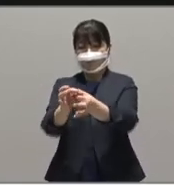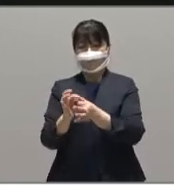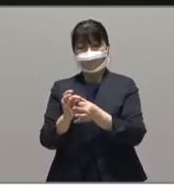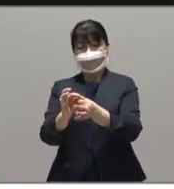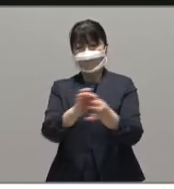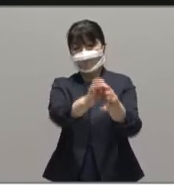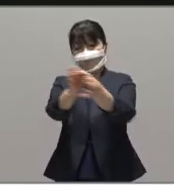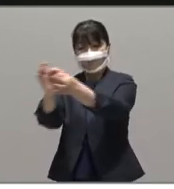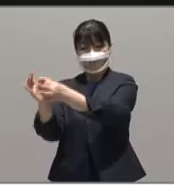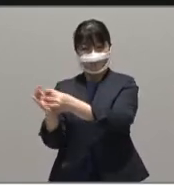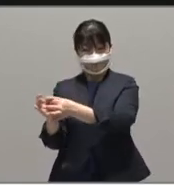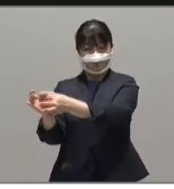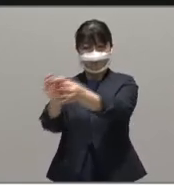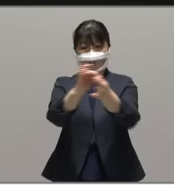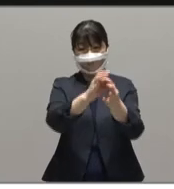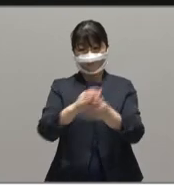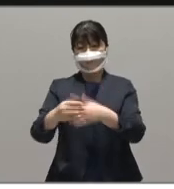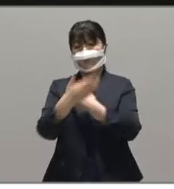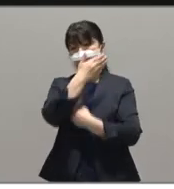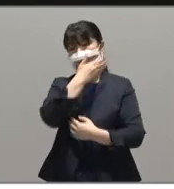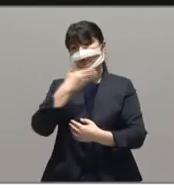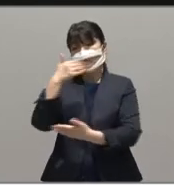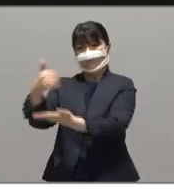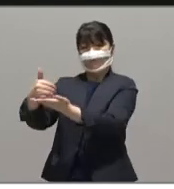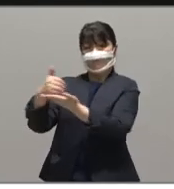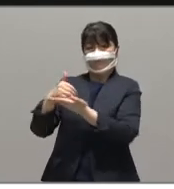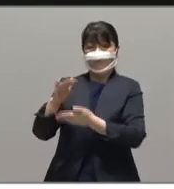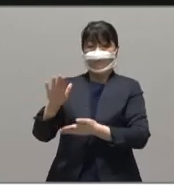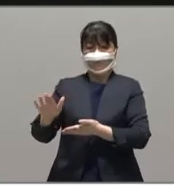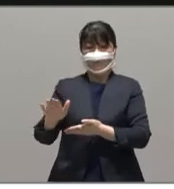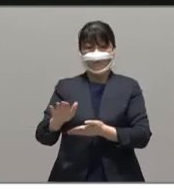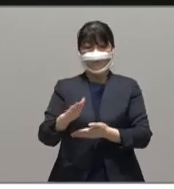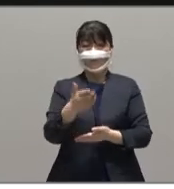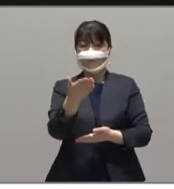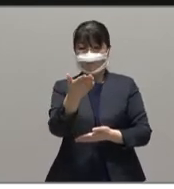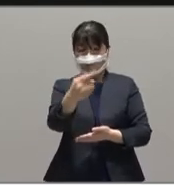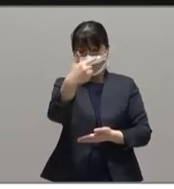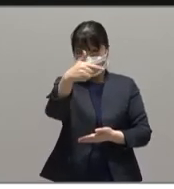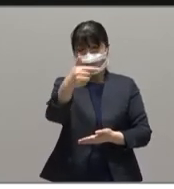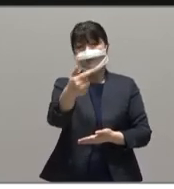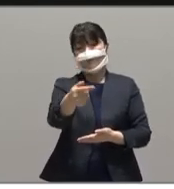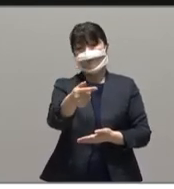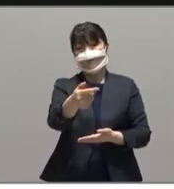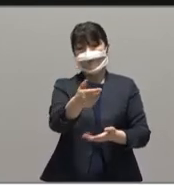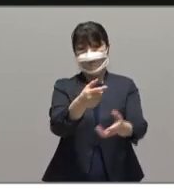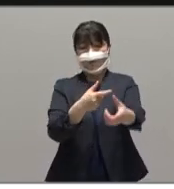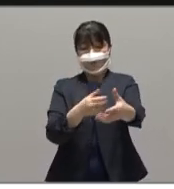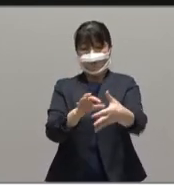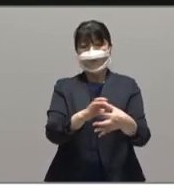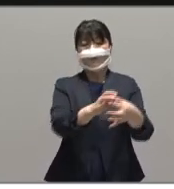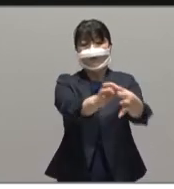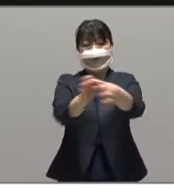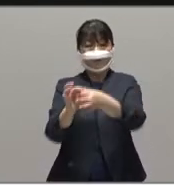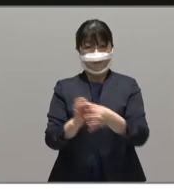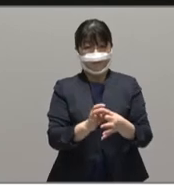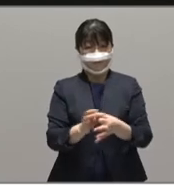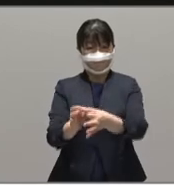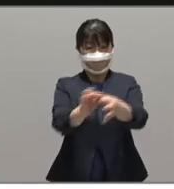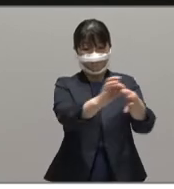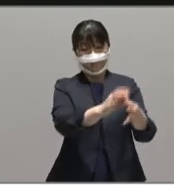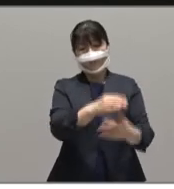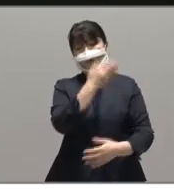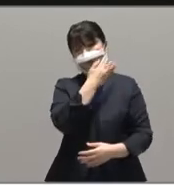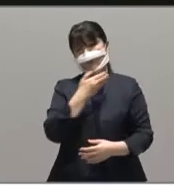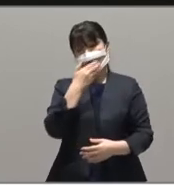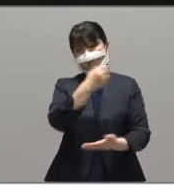animals, human beings can enjoy, and it was not the one way, it's a bilateral two-way